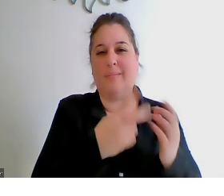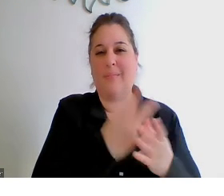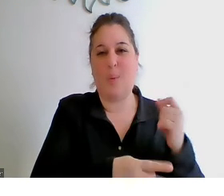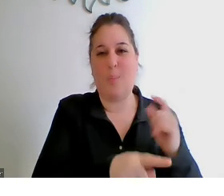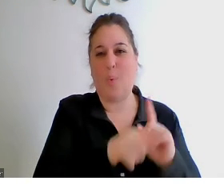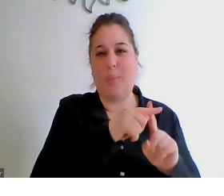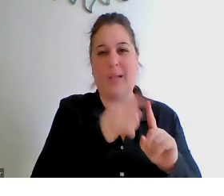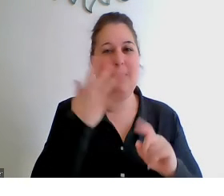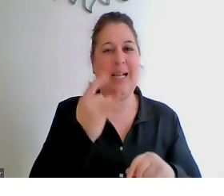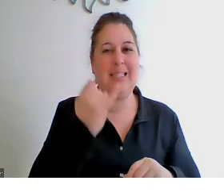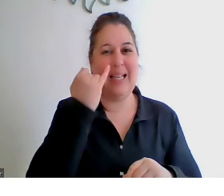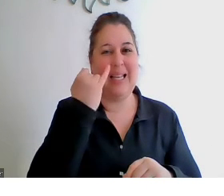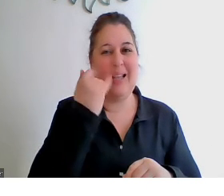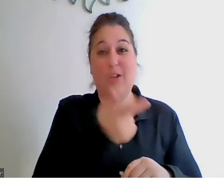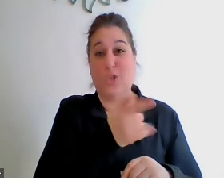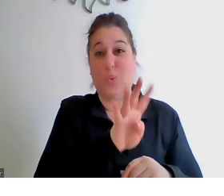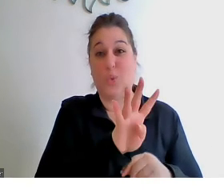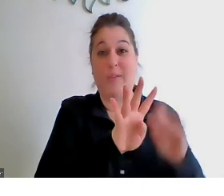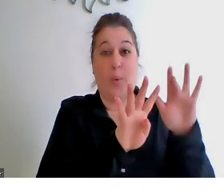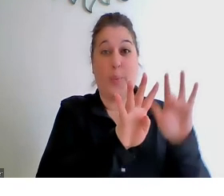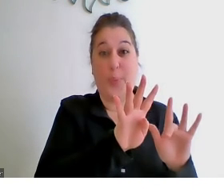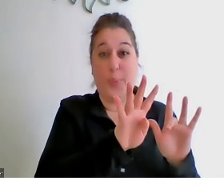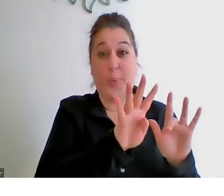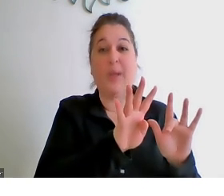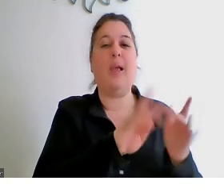plus 54